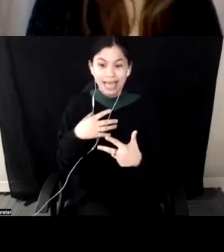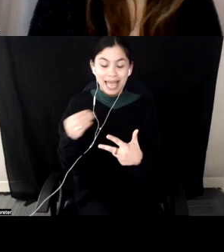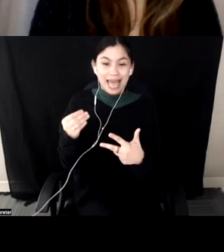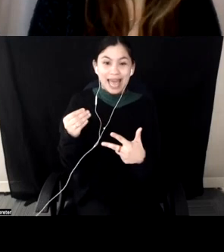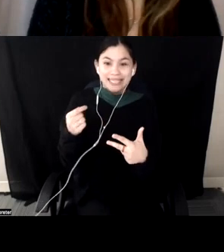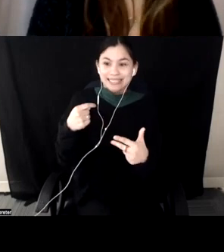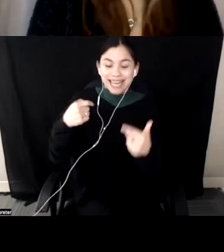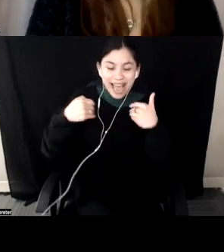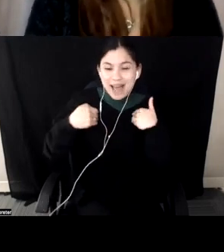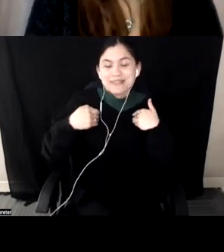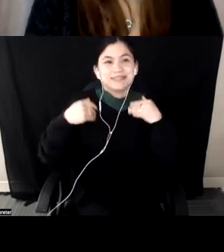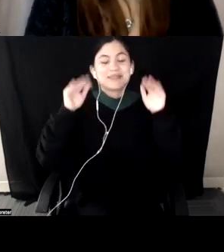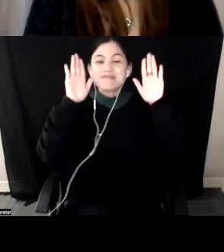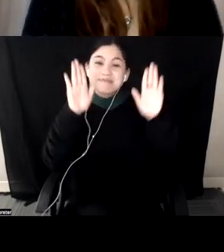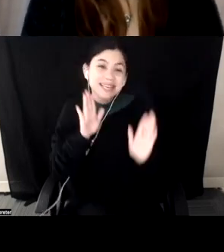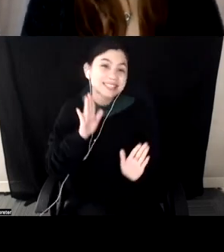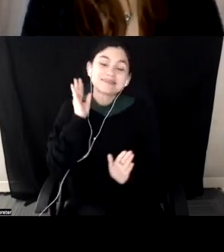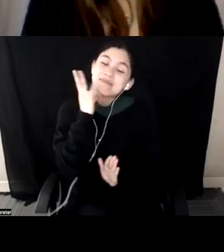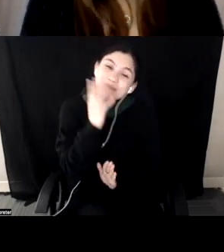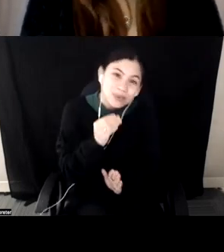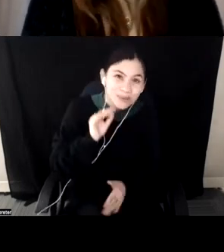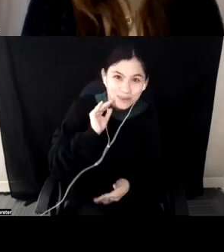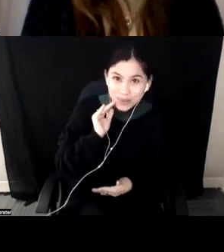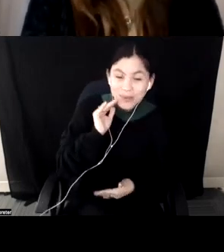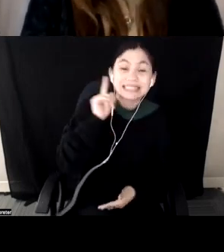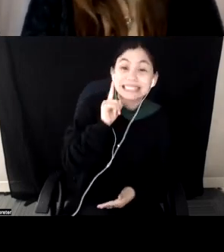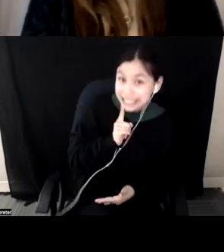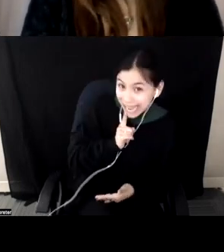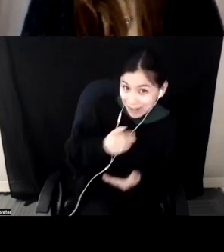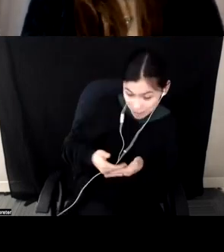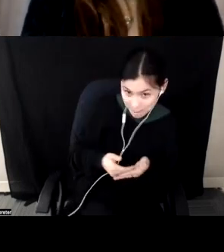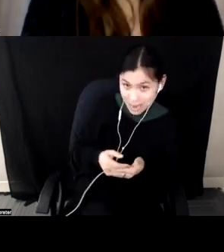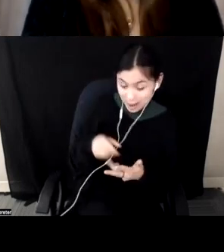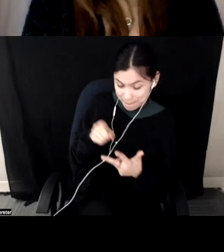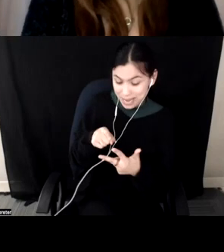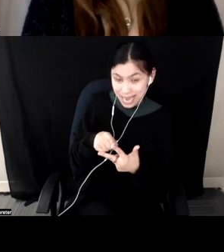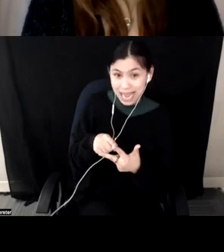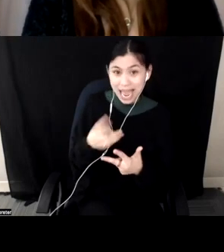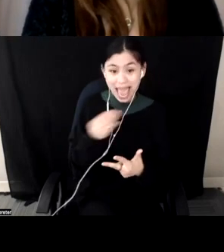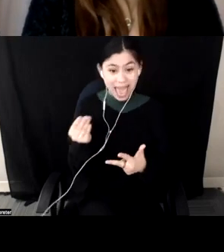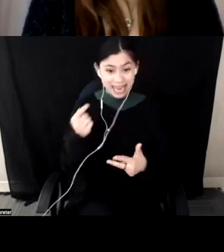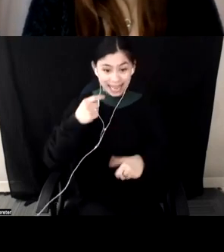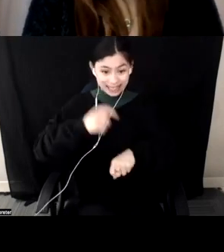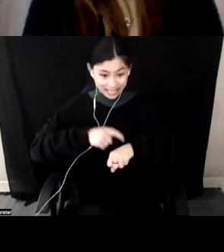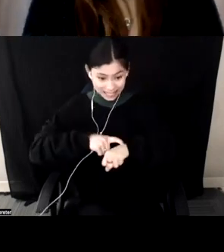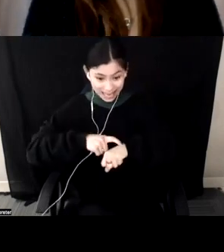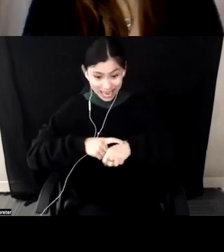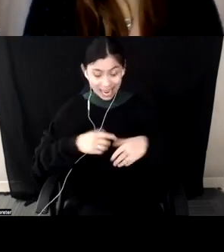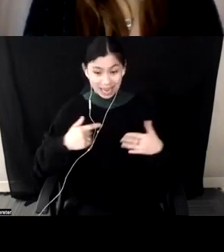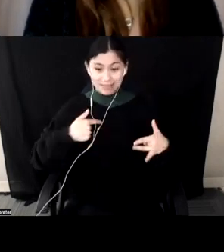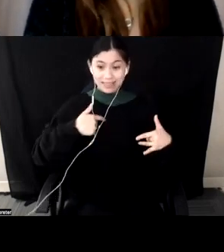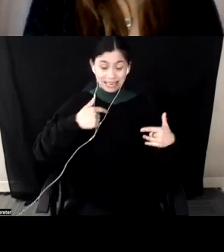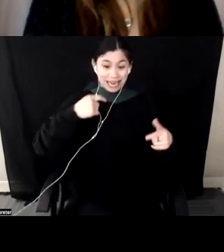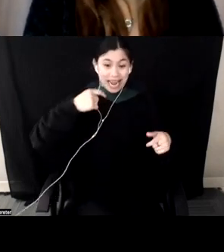this amazing, beautiful, deaf baby that I did not know where to